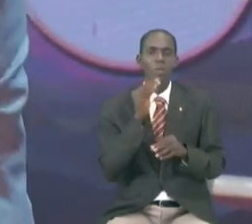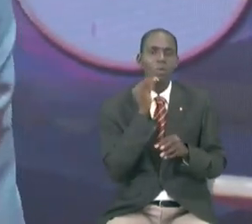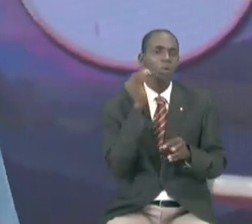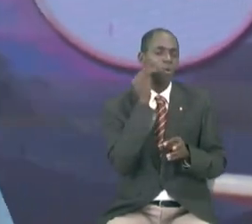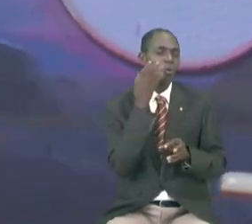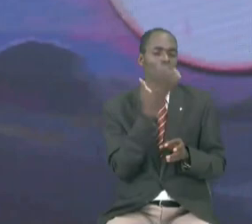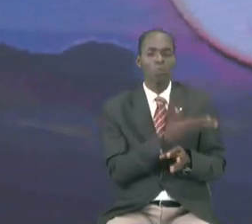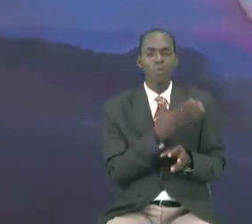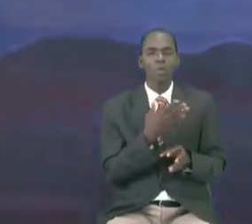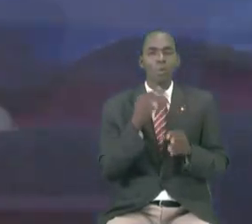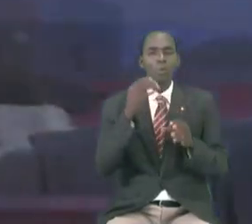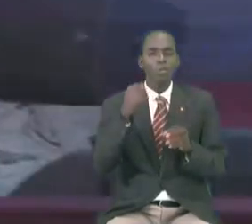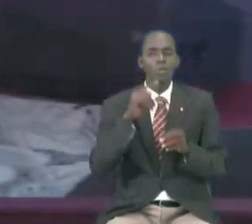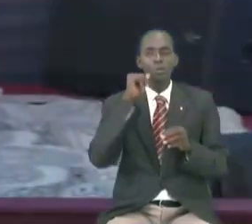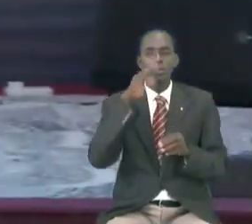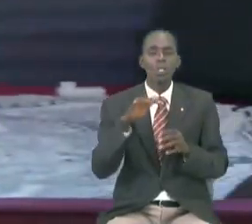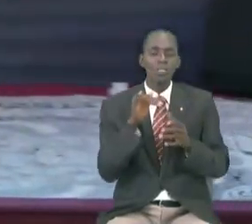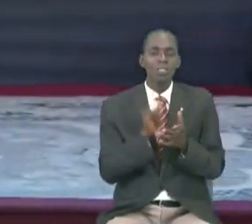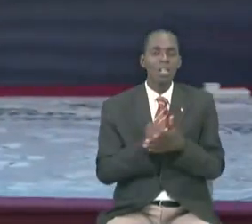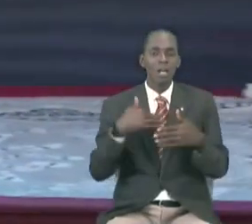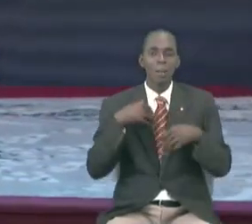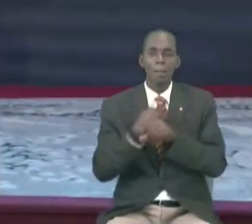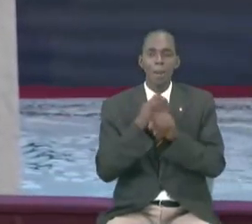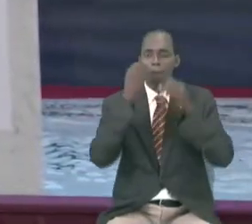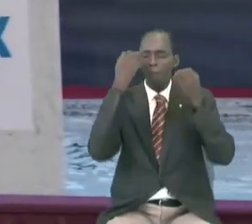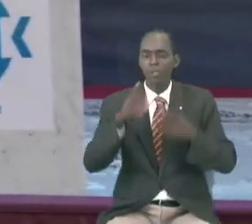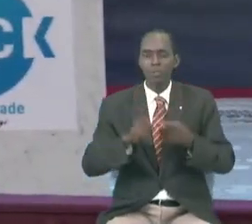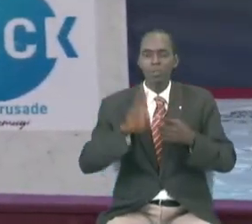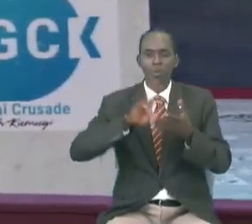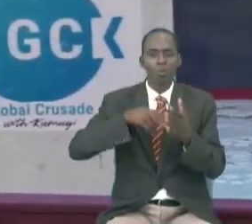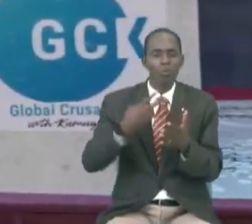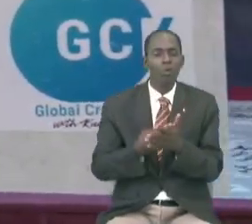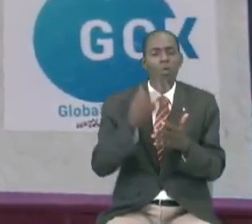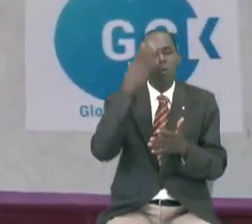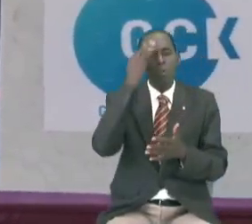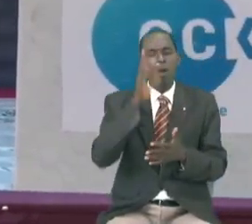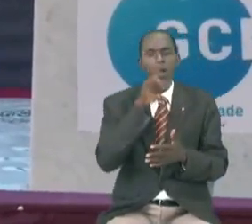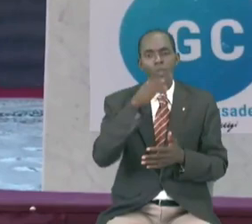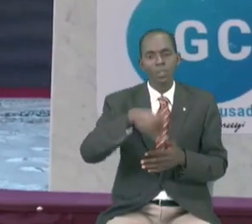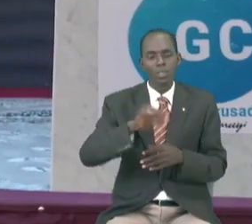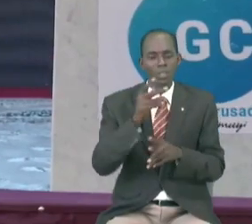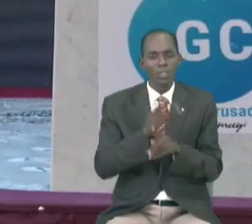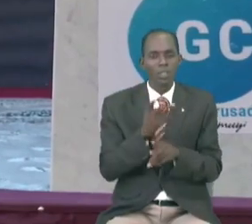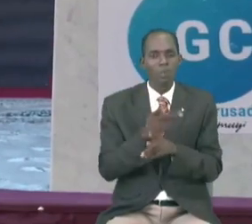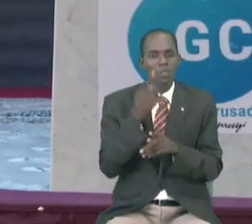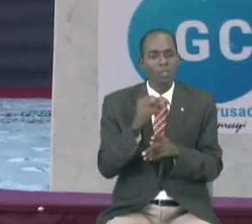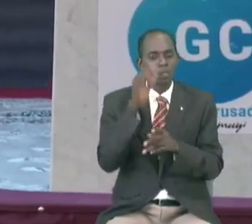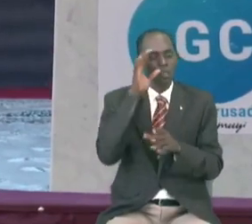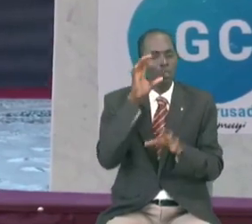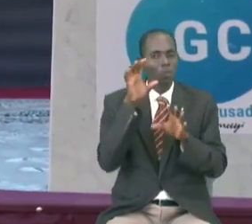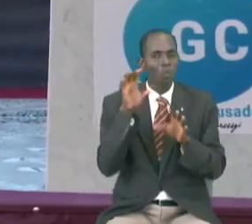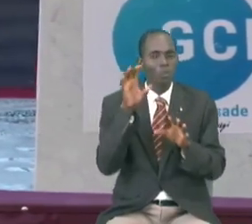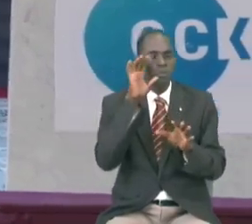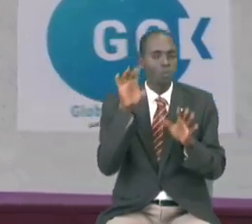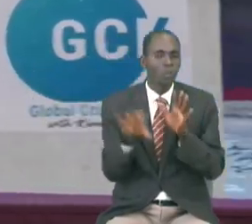phone, on your WhatsApp? If you're not going to do those things anymore, why don't you forsake everything and say